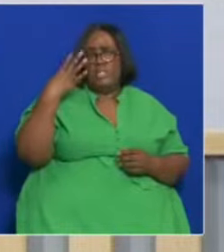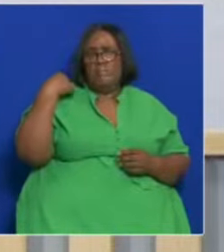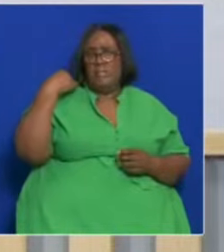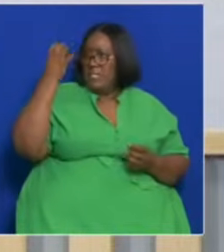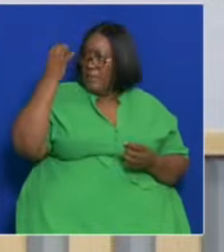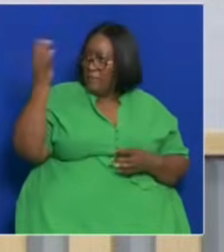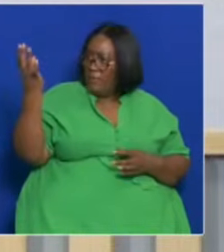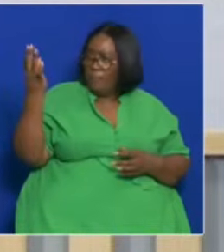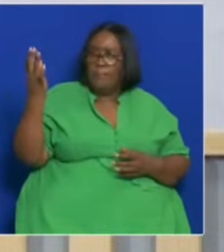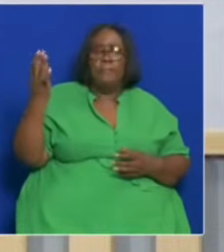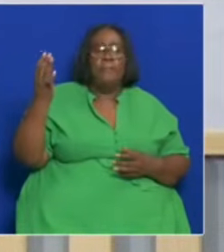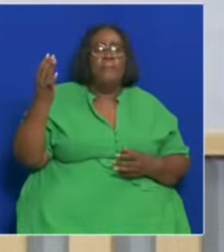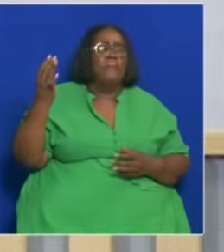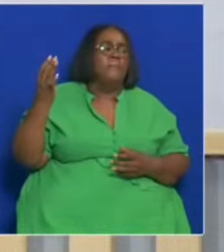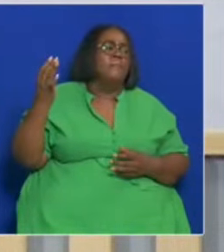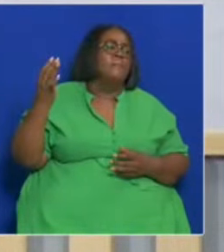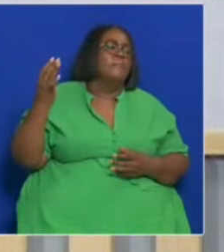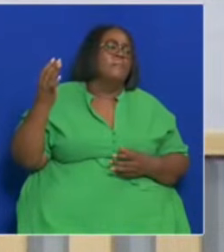the